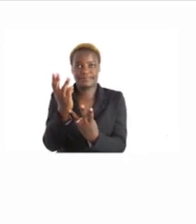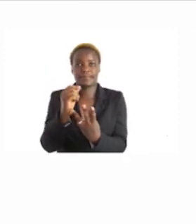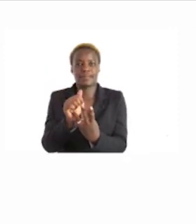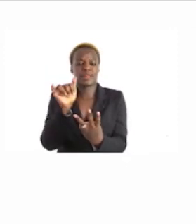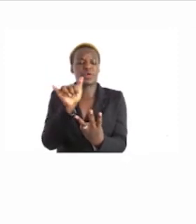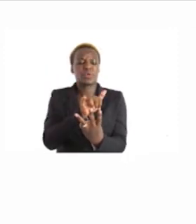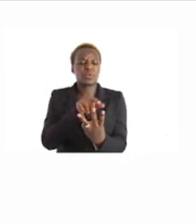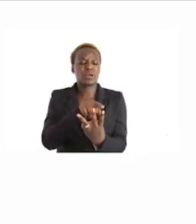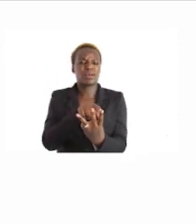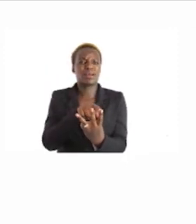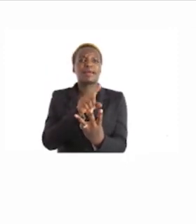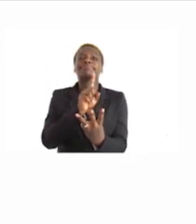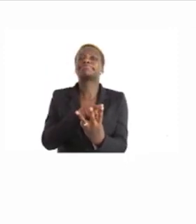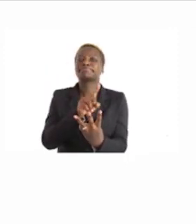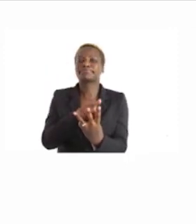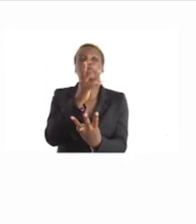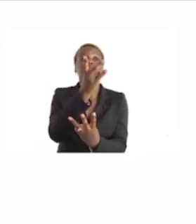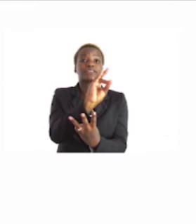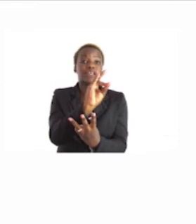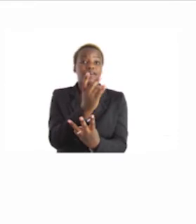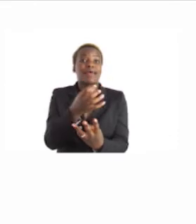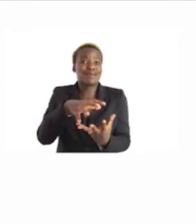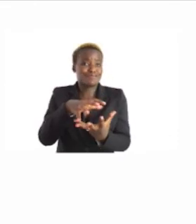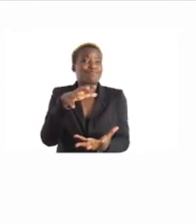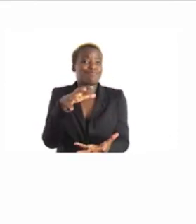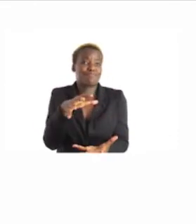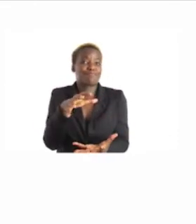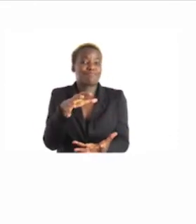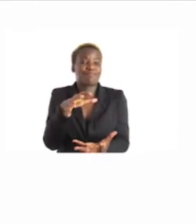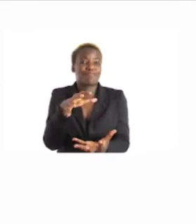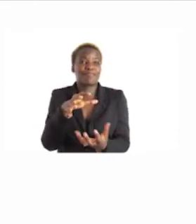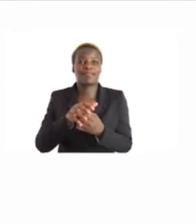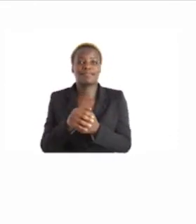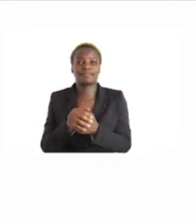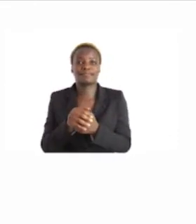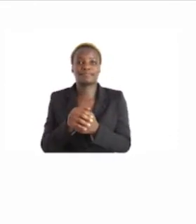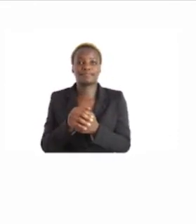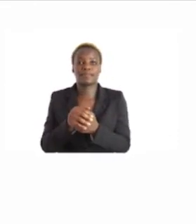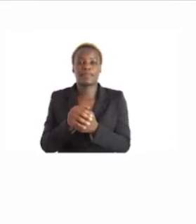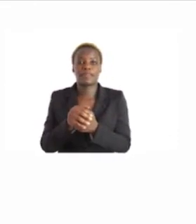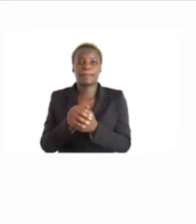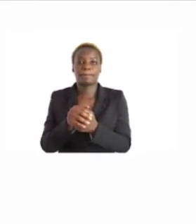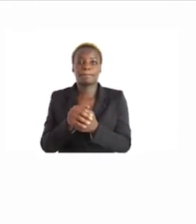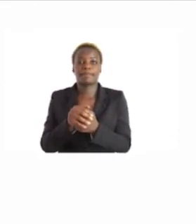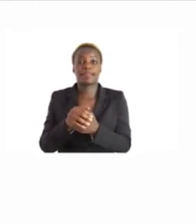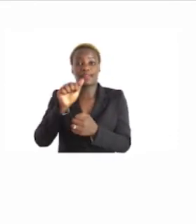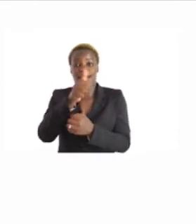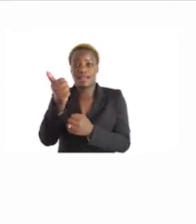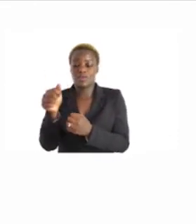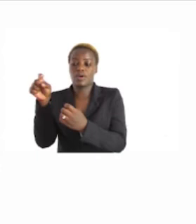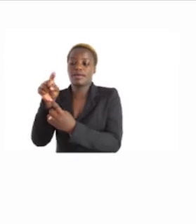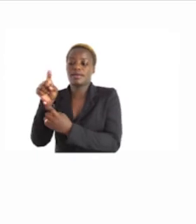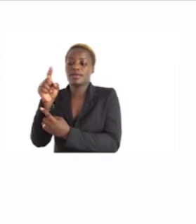with the 7 is the biggest one. All right, let's quickly look also on the next one. We have a 10, we